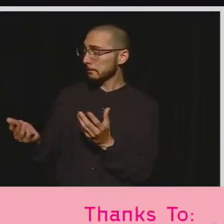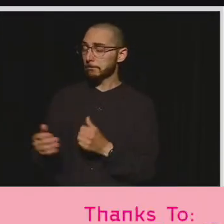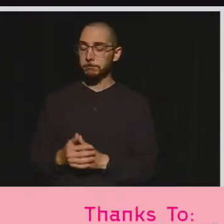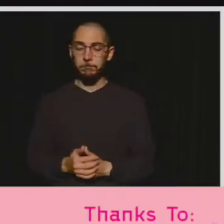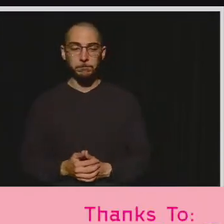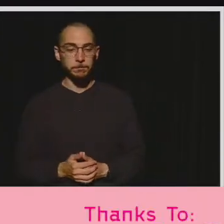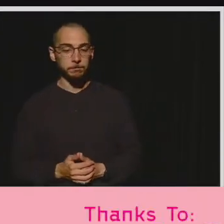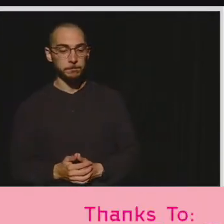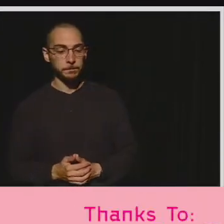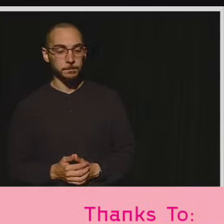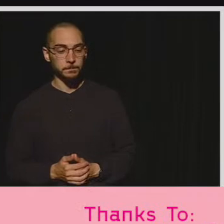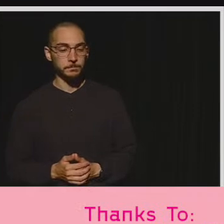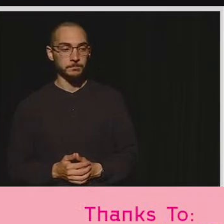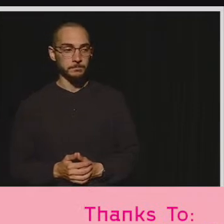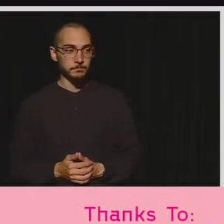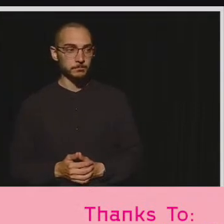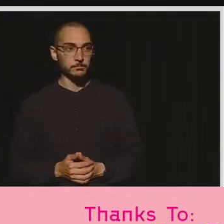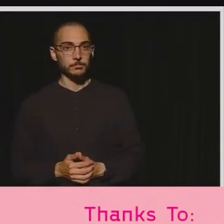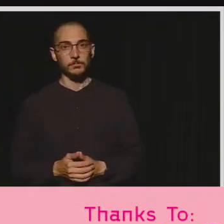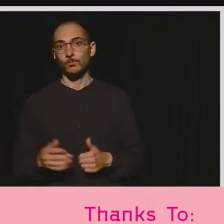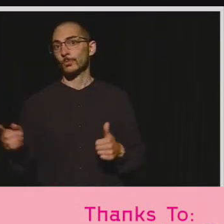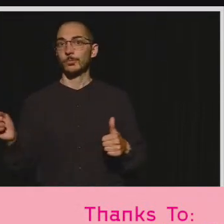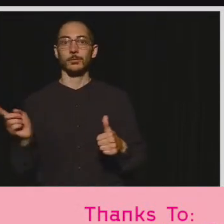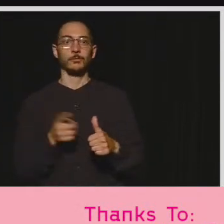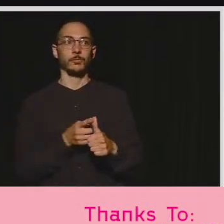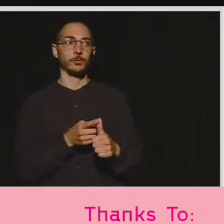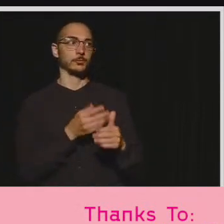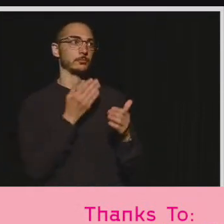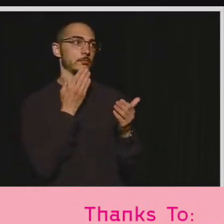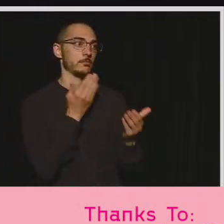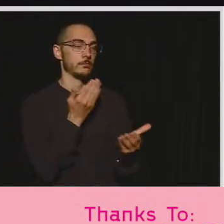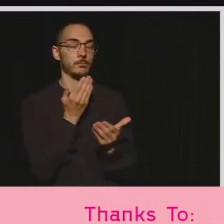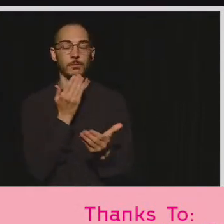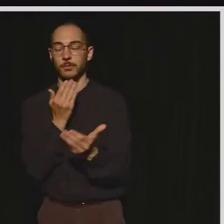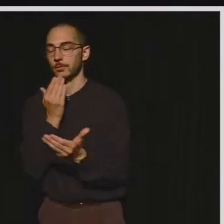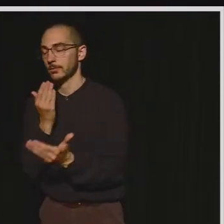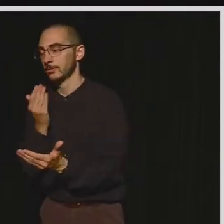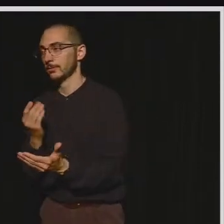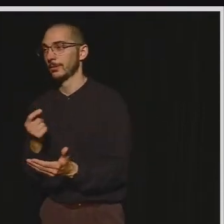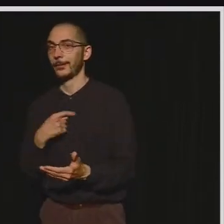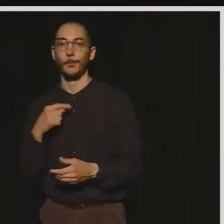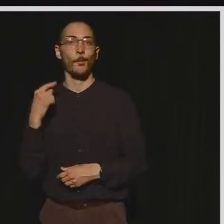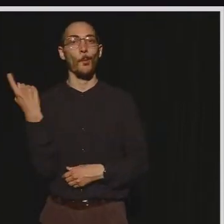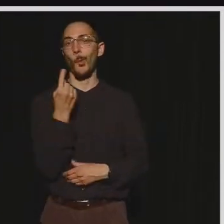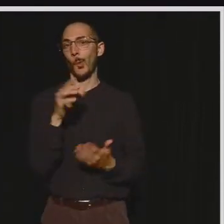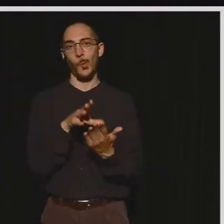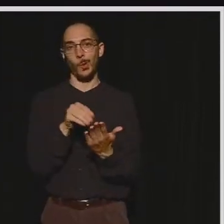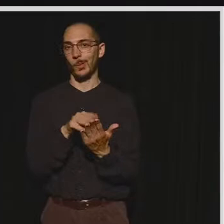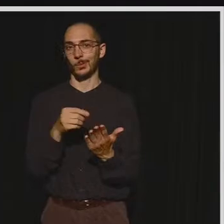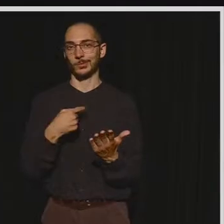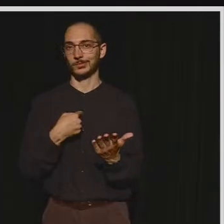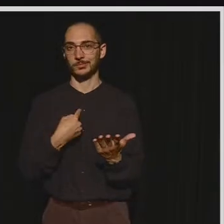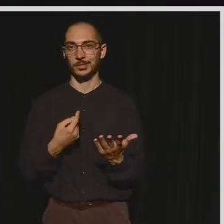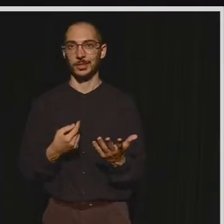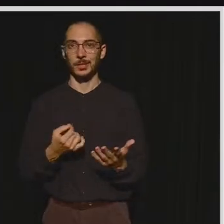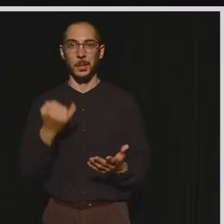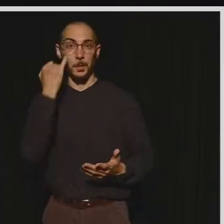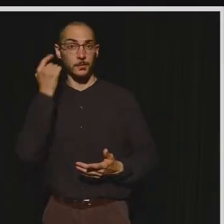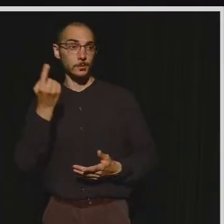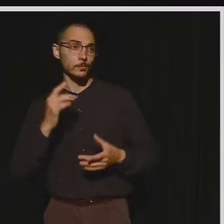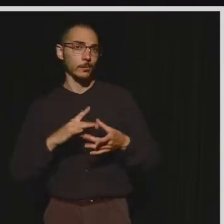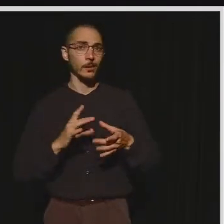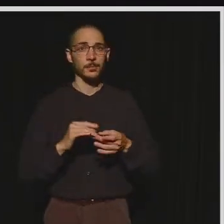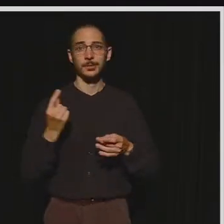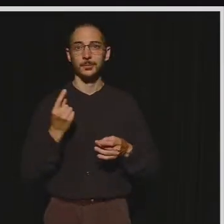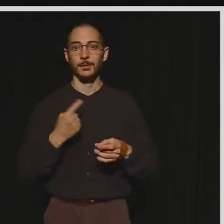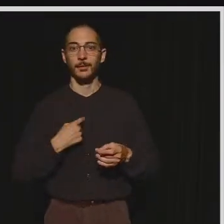of like every single person here, because I'm learning every single time. And every time you say something, I take it in.